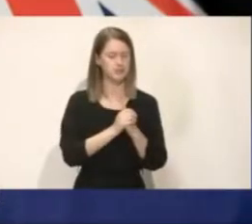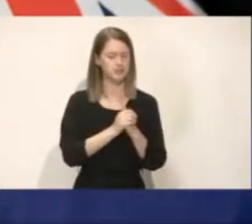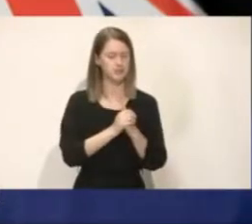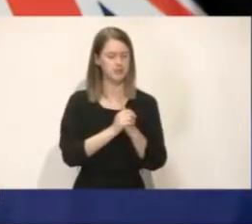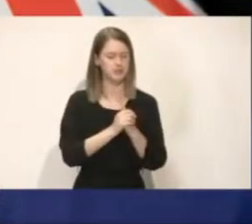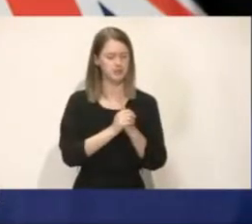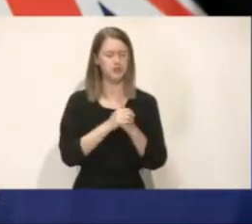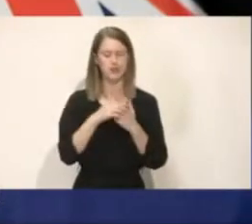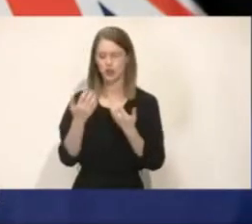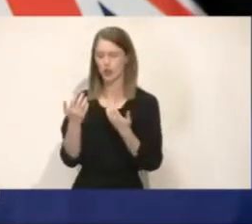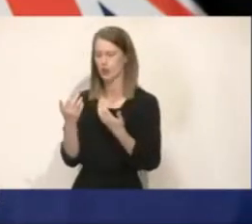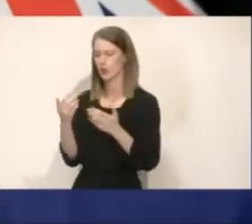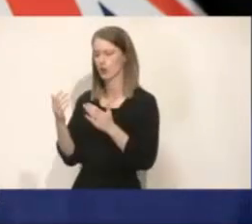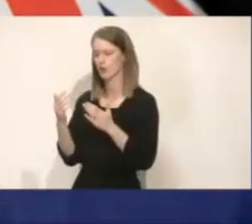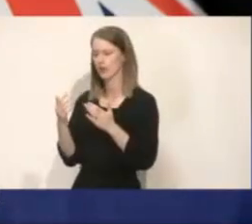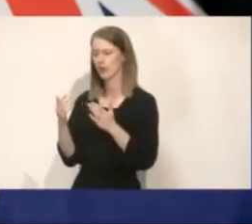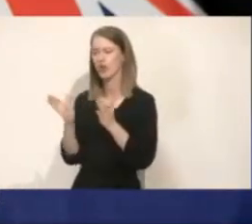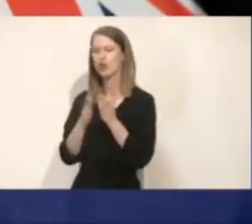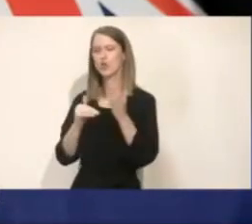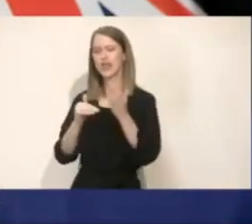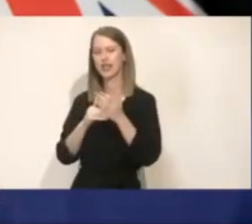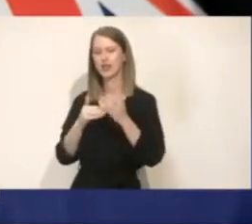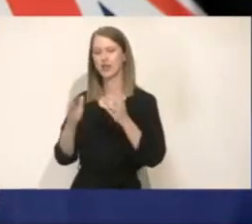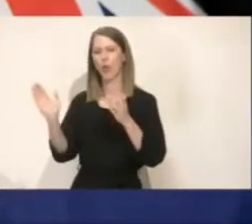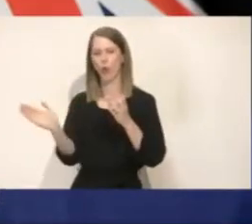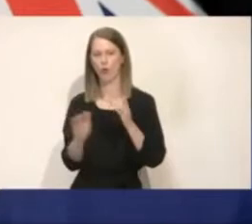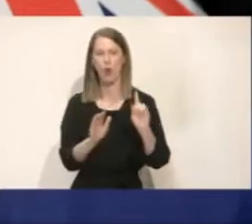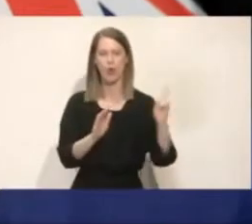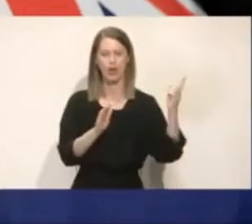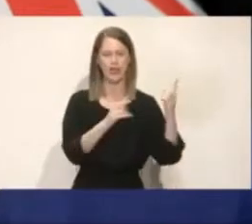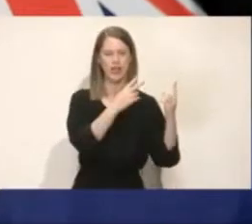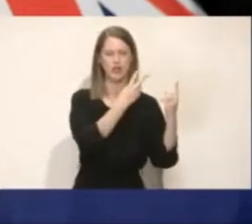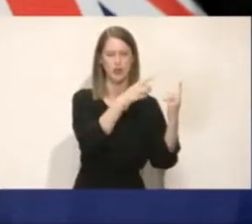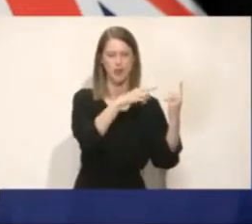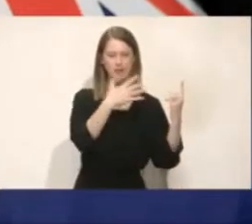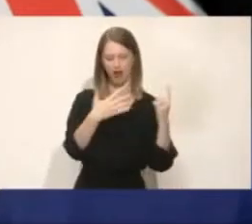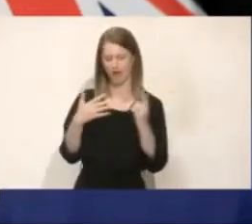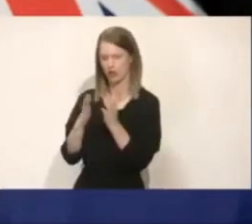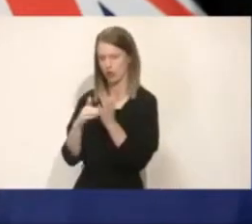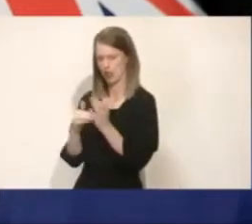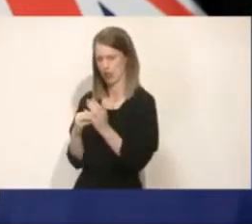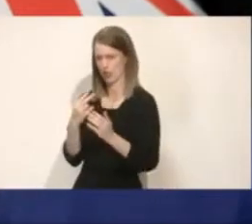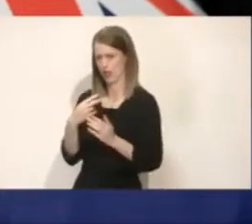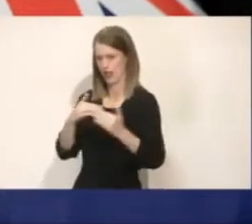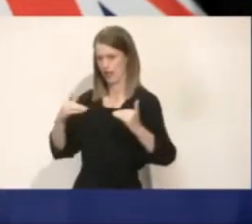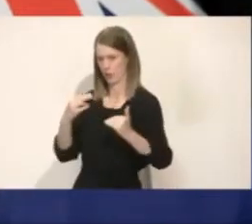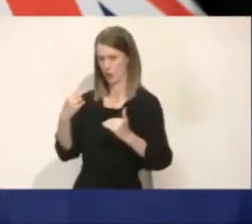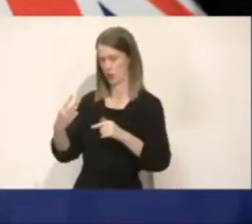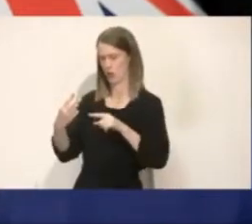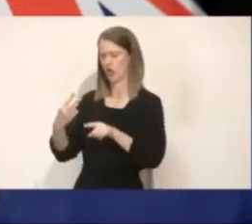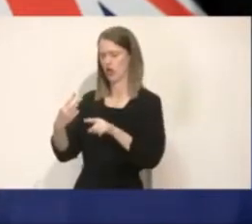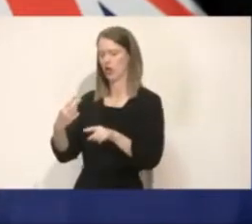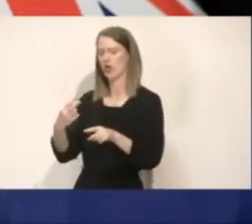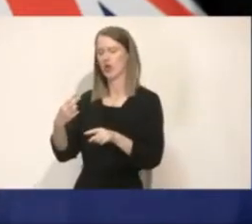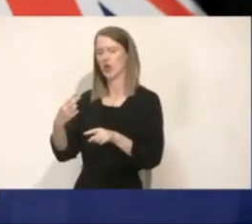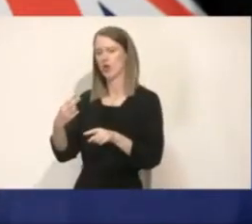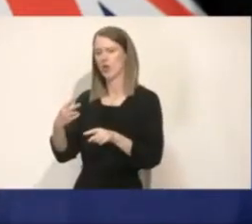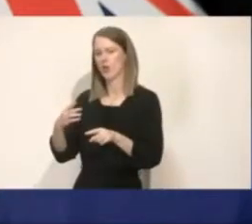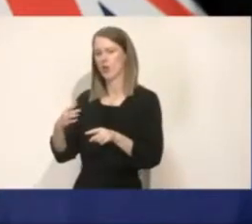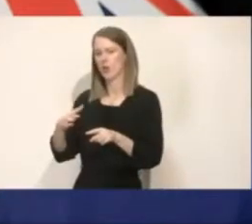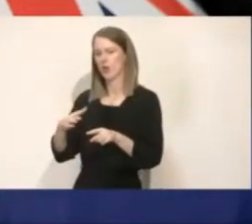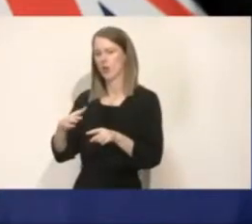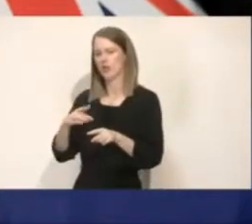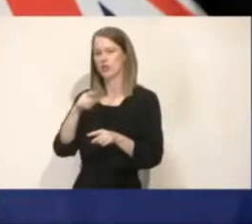the rest of the country in alert level 2, which was our advice, that's appropriate to continue that, is this size of group of 10